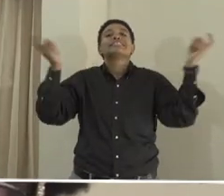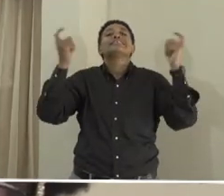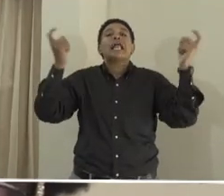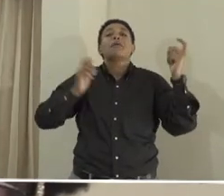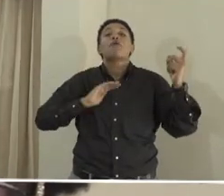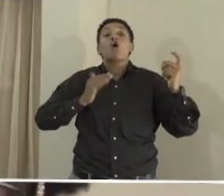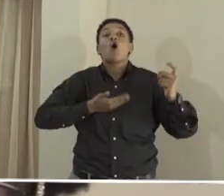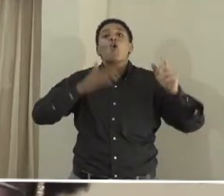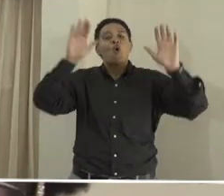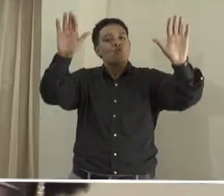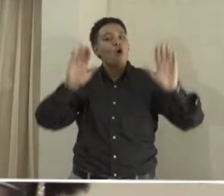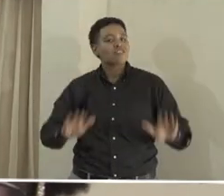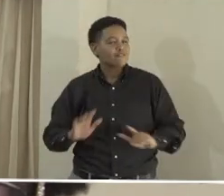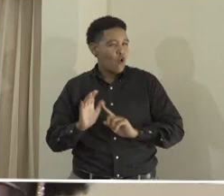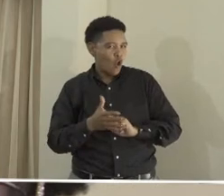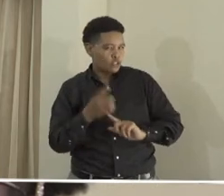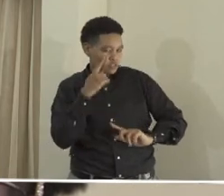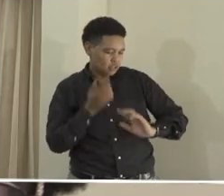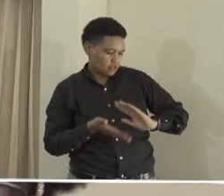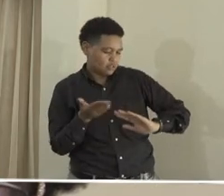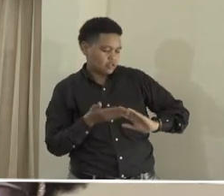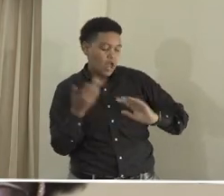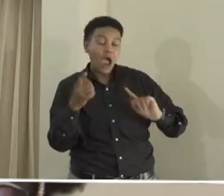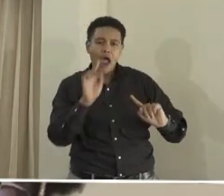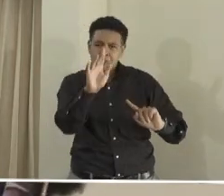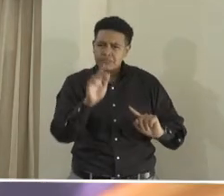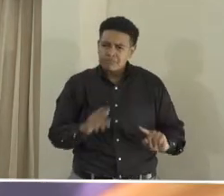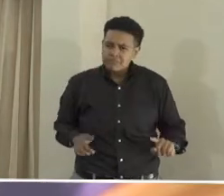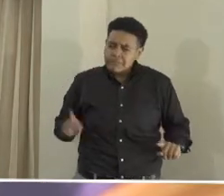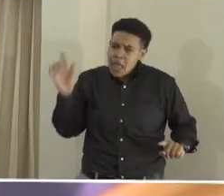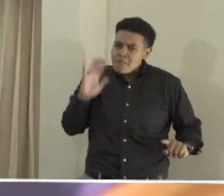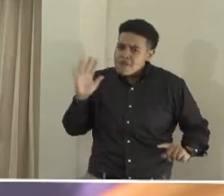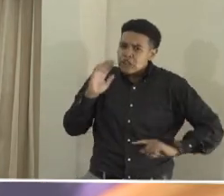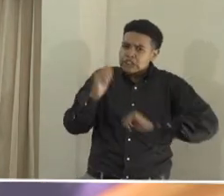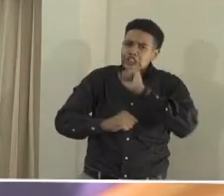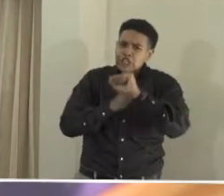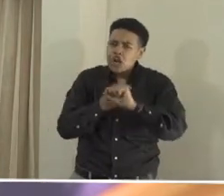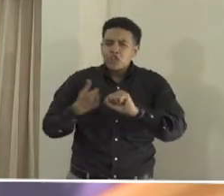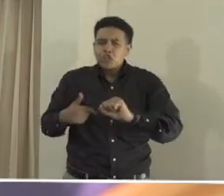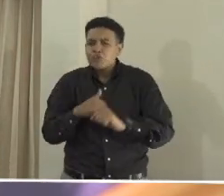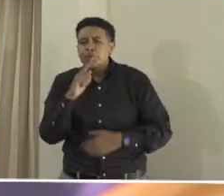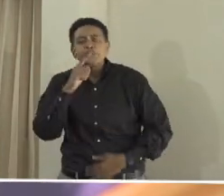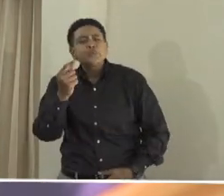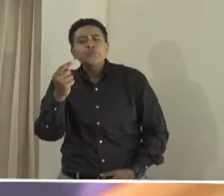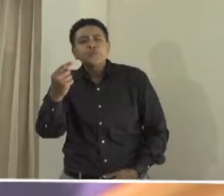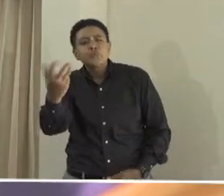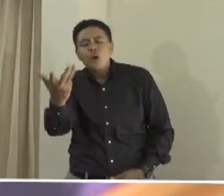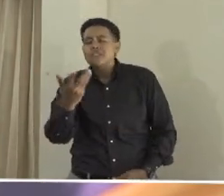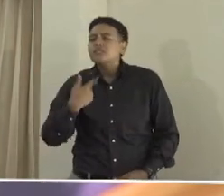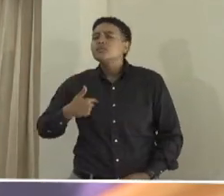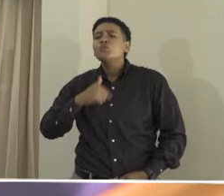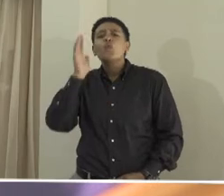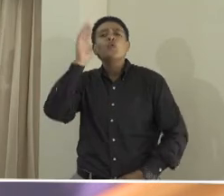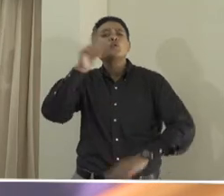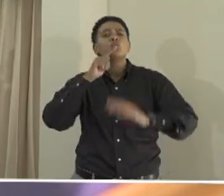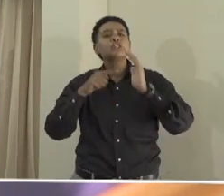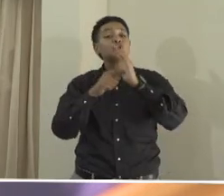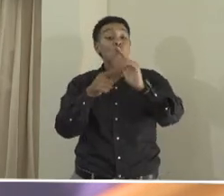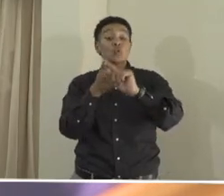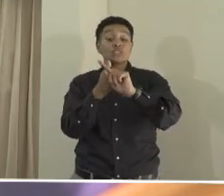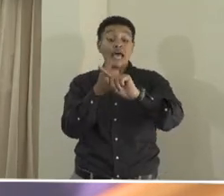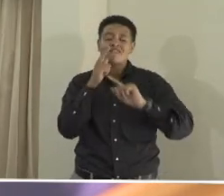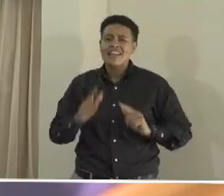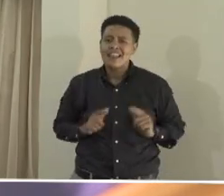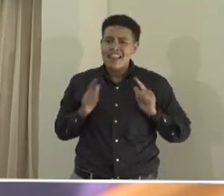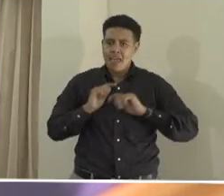our wonderful culture. As in previous years, the event will be shown live